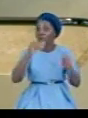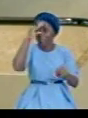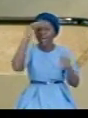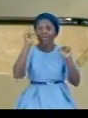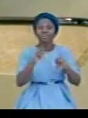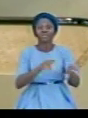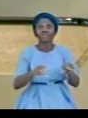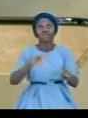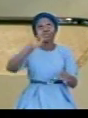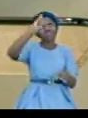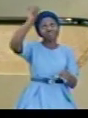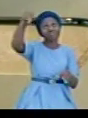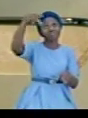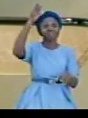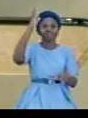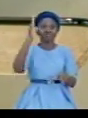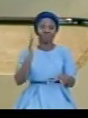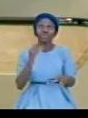Jehovah.